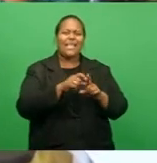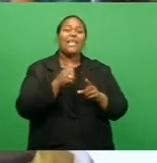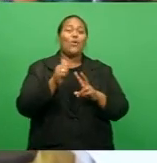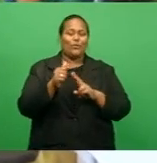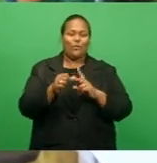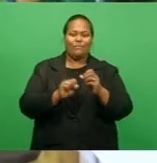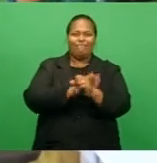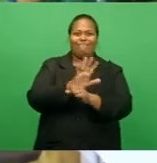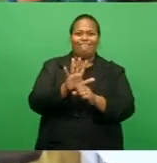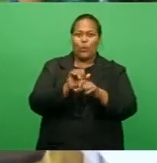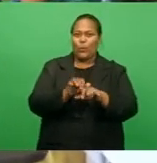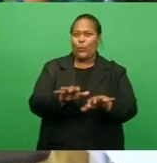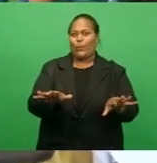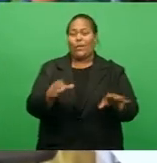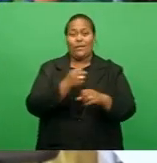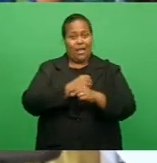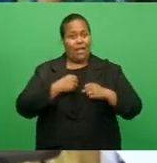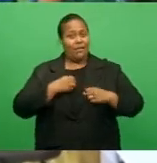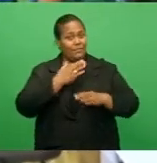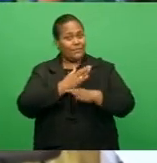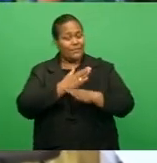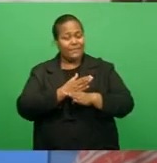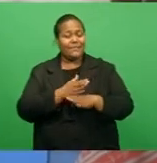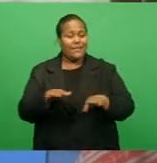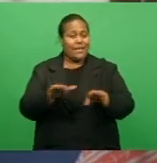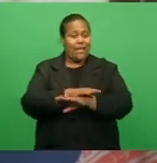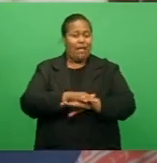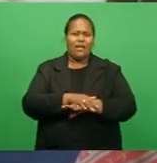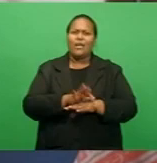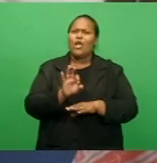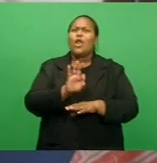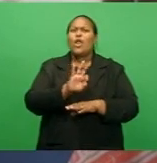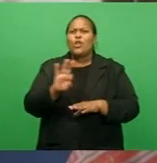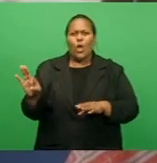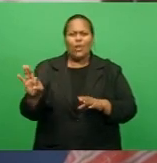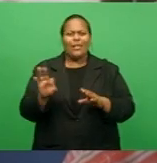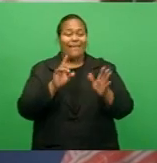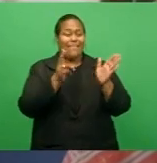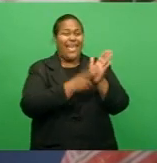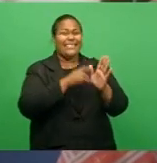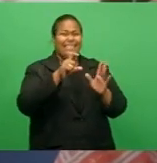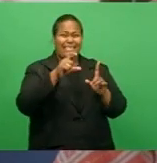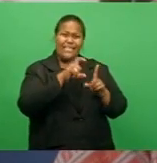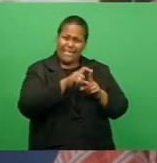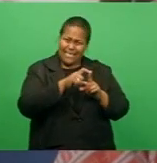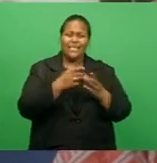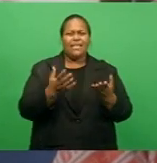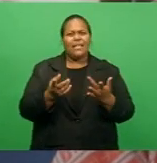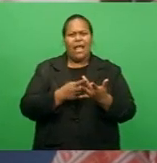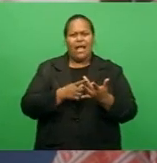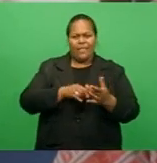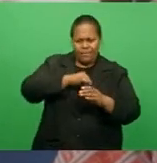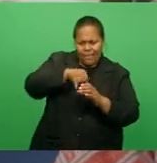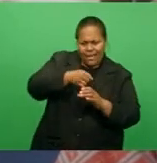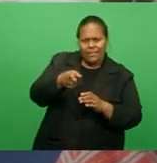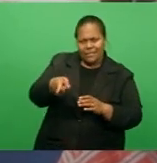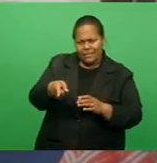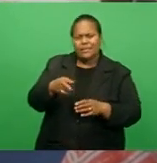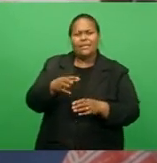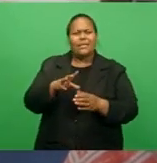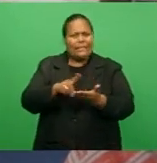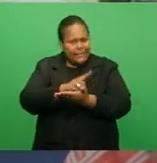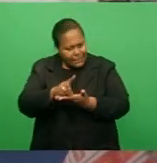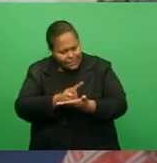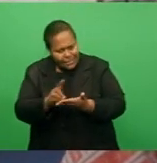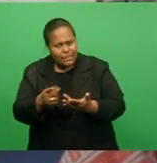pandemic. Our work covers non-communicable diseases, clinical and nurse workforce, surveillance preparedness, and